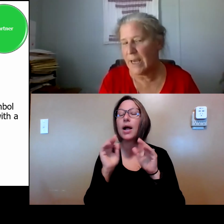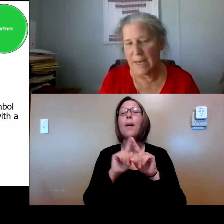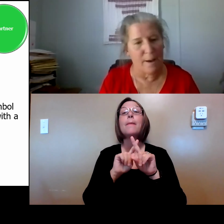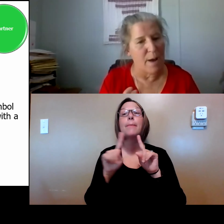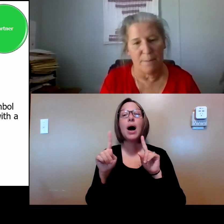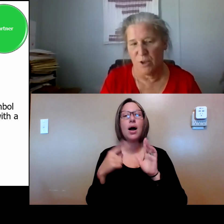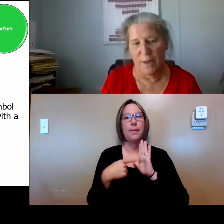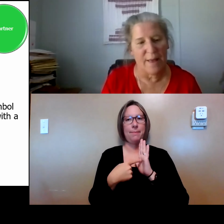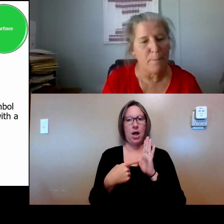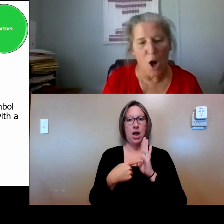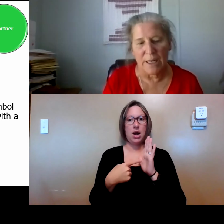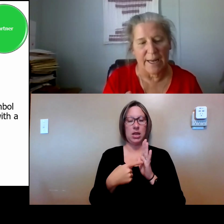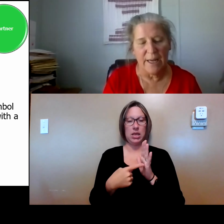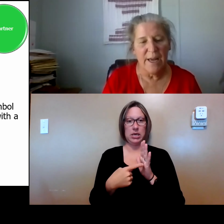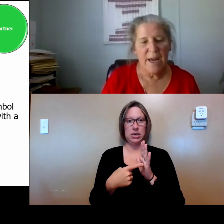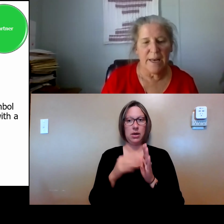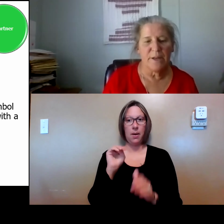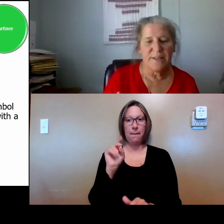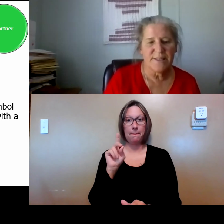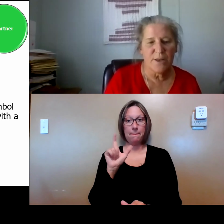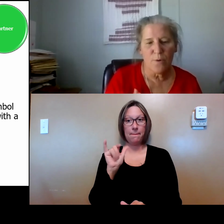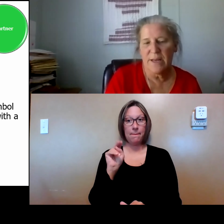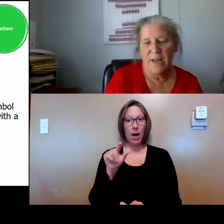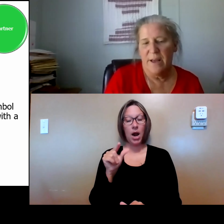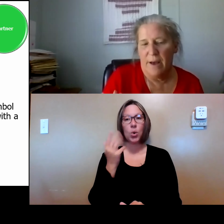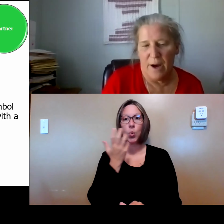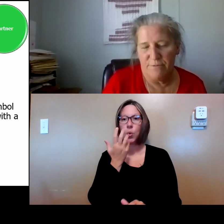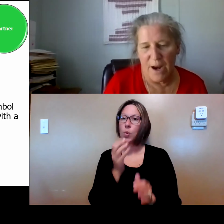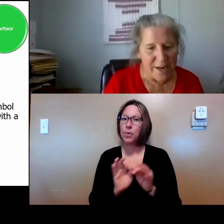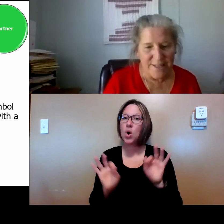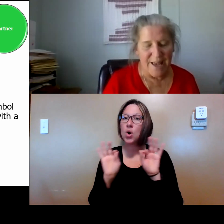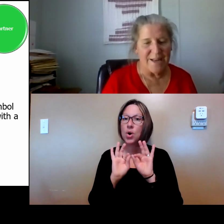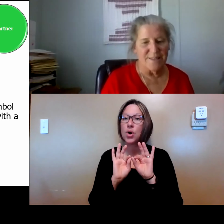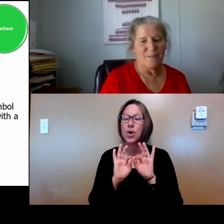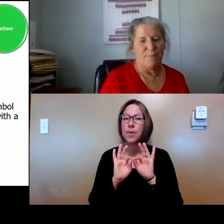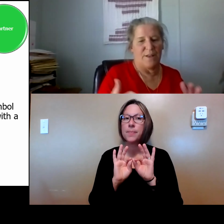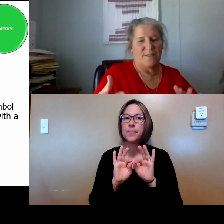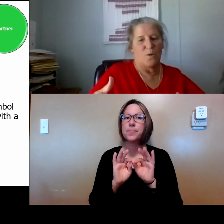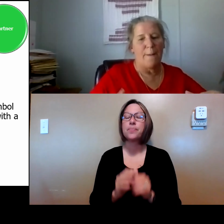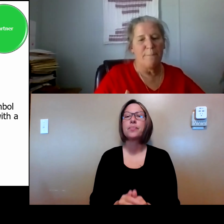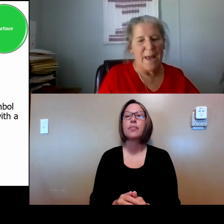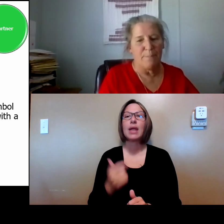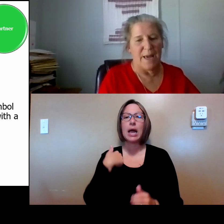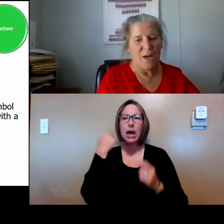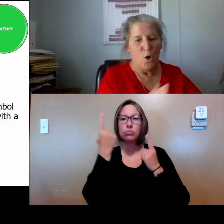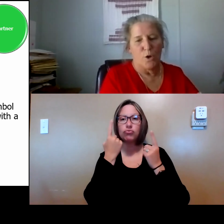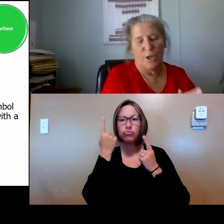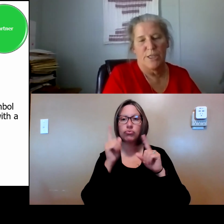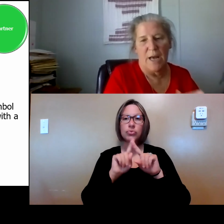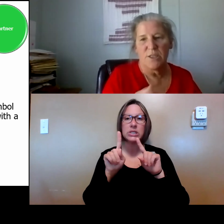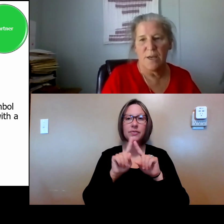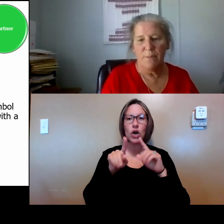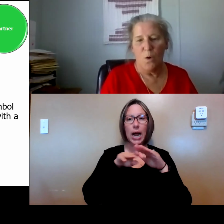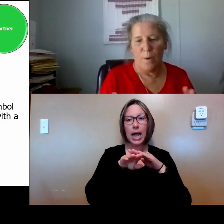Once again, I'm doing that modeling, and I'm considering various access methods. So I may be going